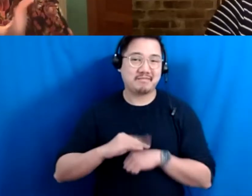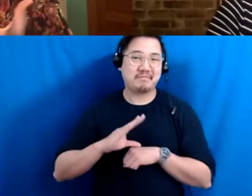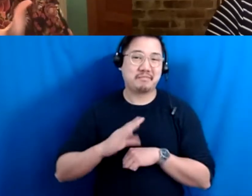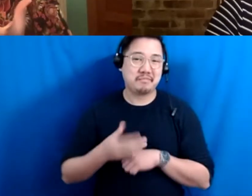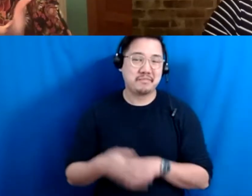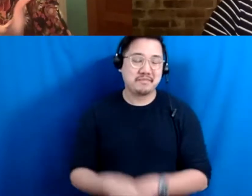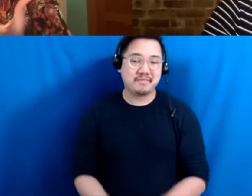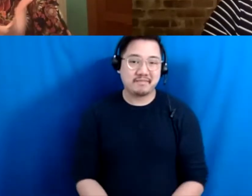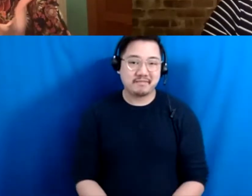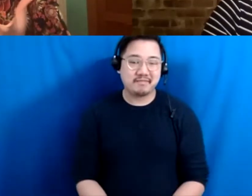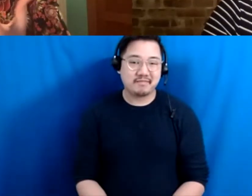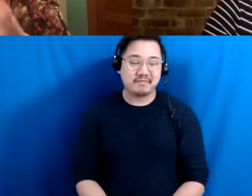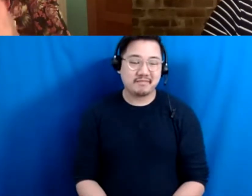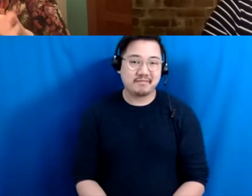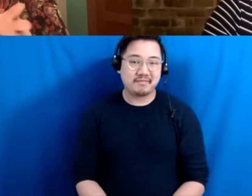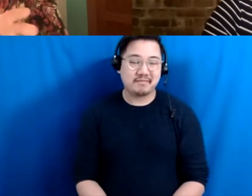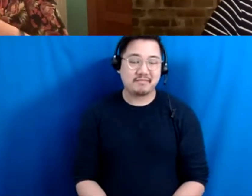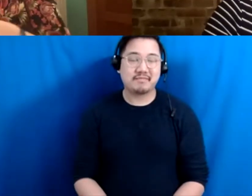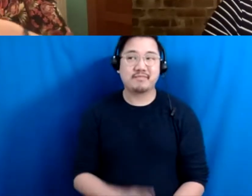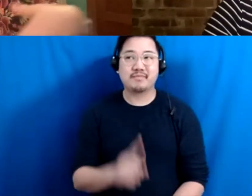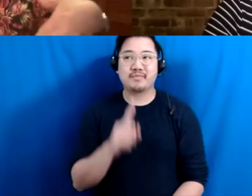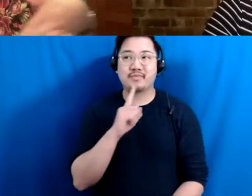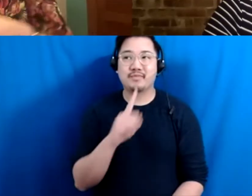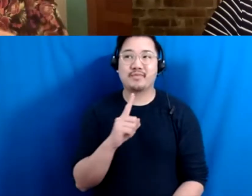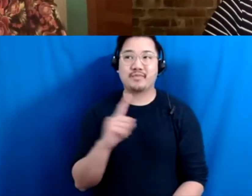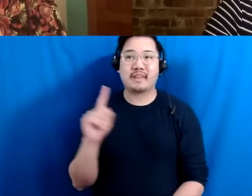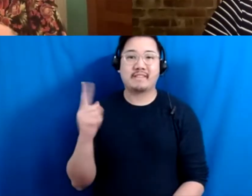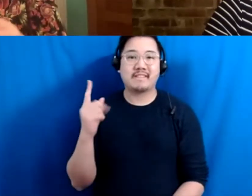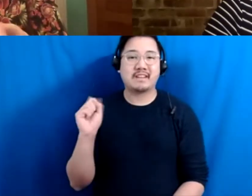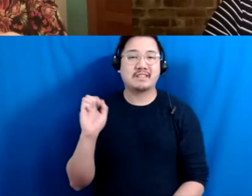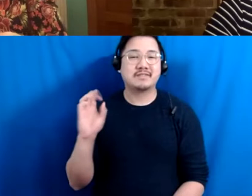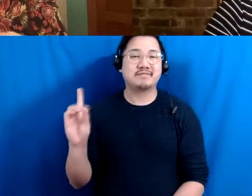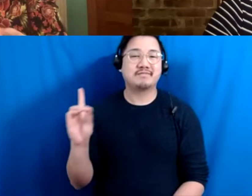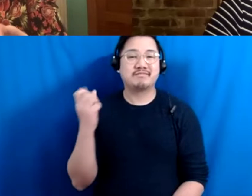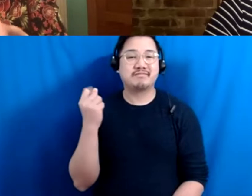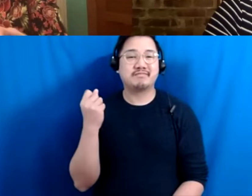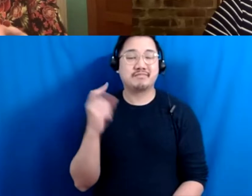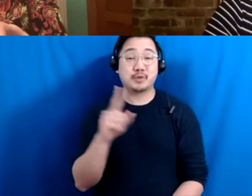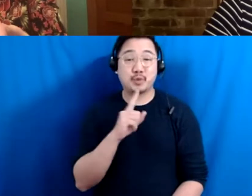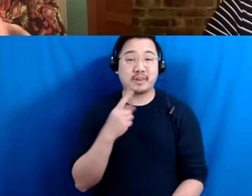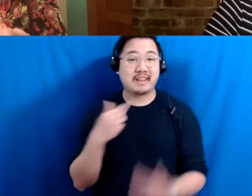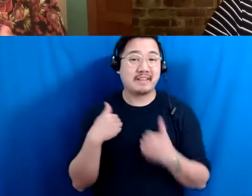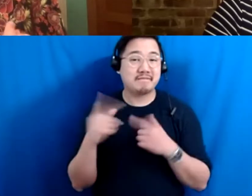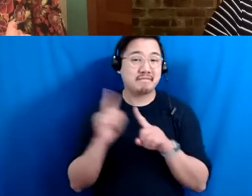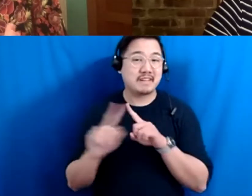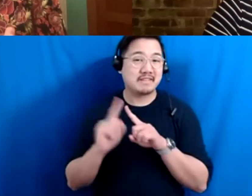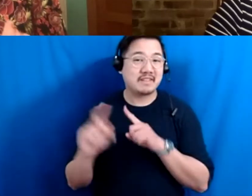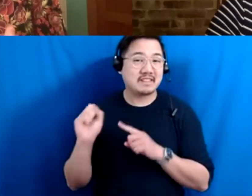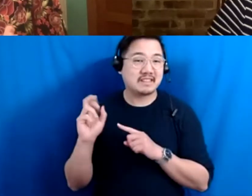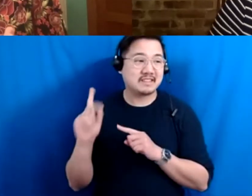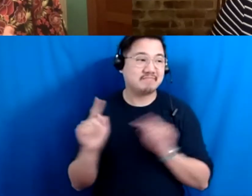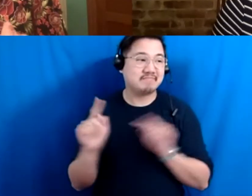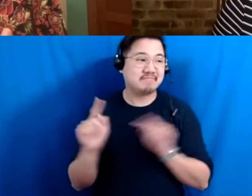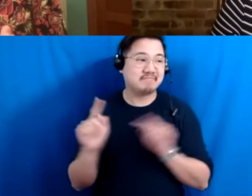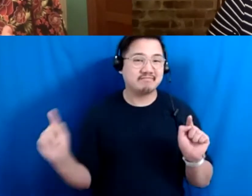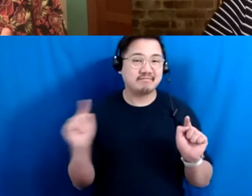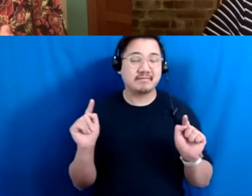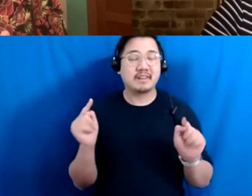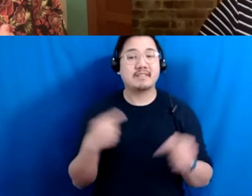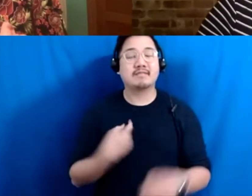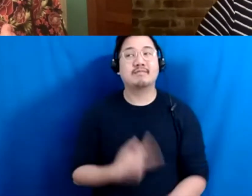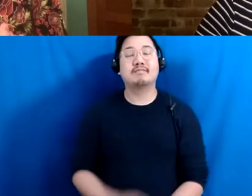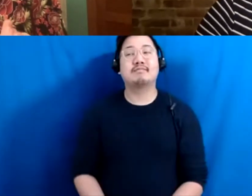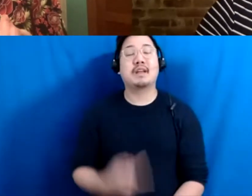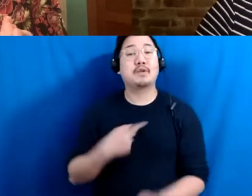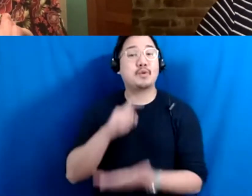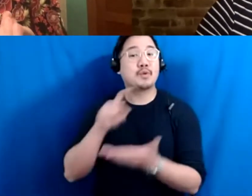first seed of this, there were seeds from different directions that eventually came together. So at one point I noticed, because I was looking through